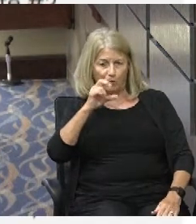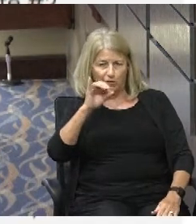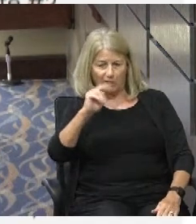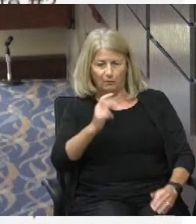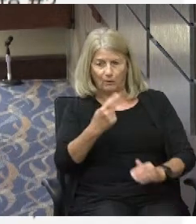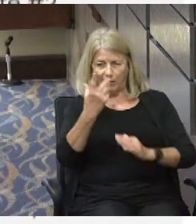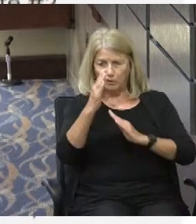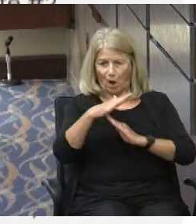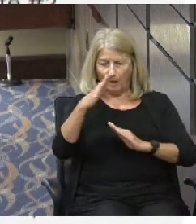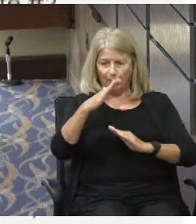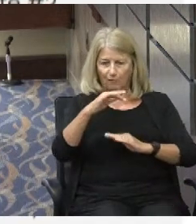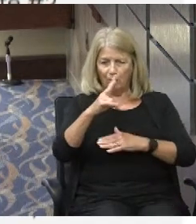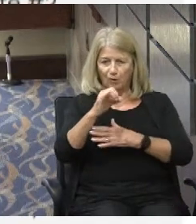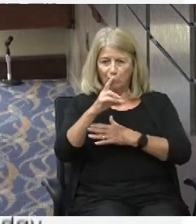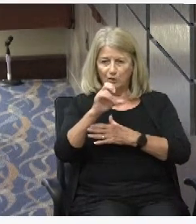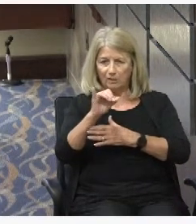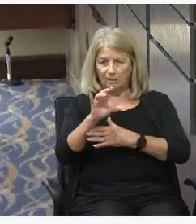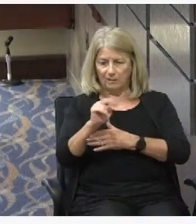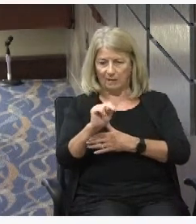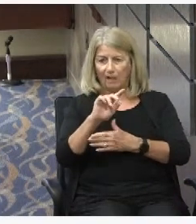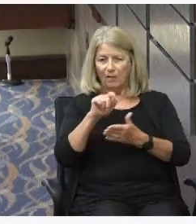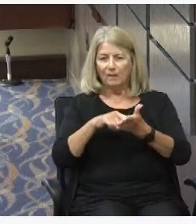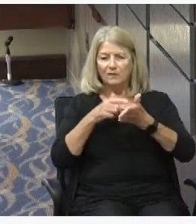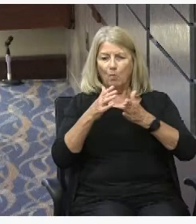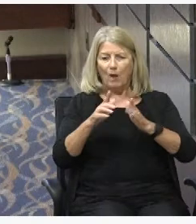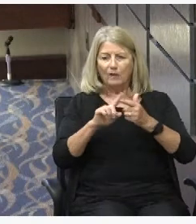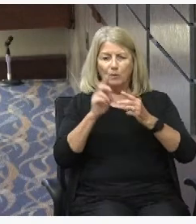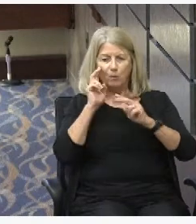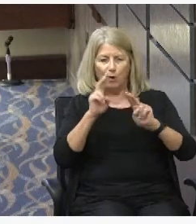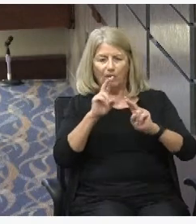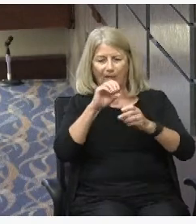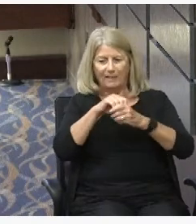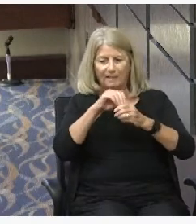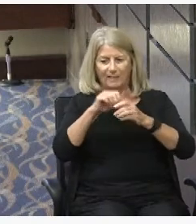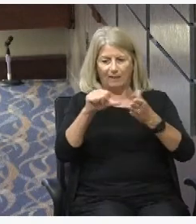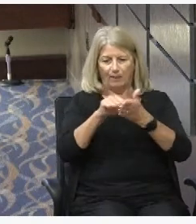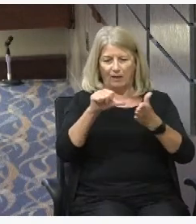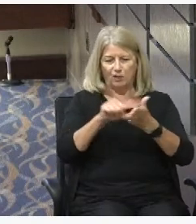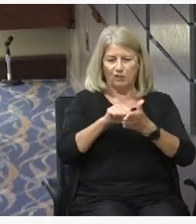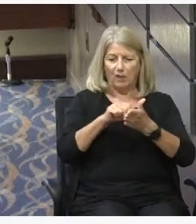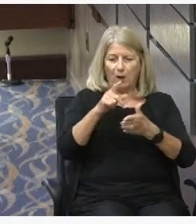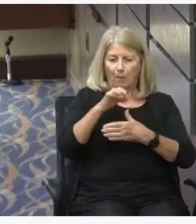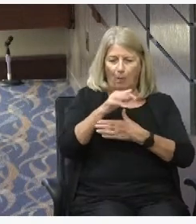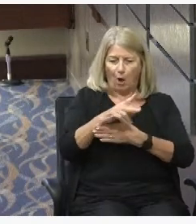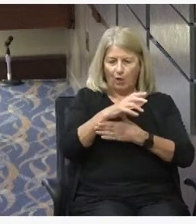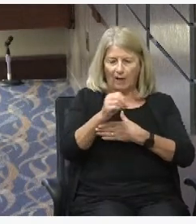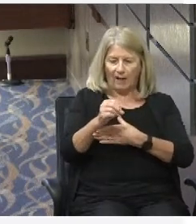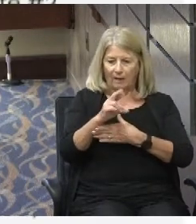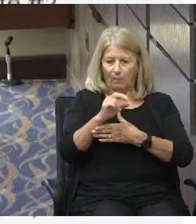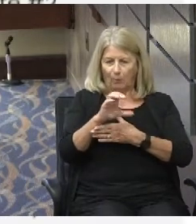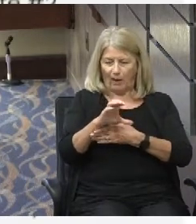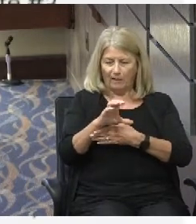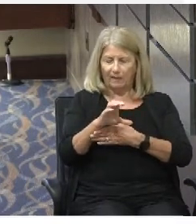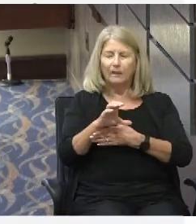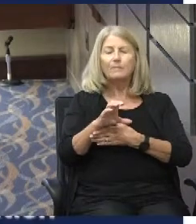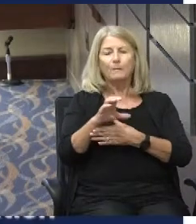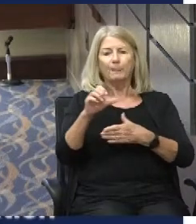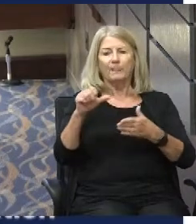is a way to kind of look at the interior pages that are on the Parks and Rec page. Again, very accessible when you're on a mobile